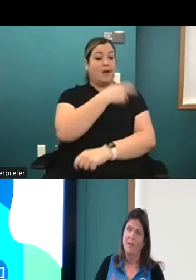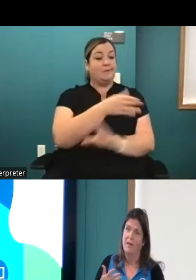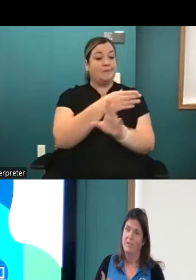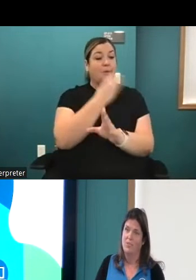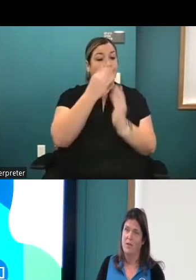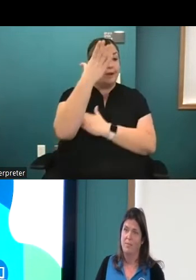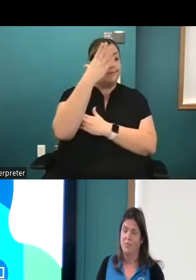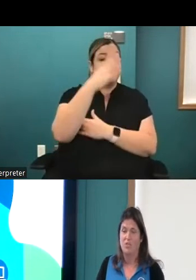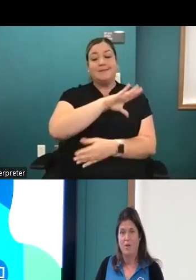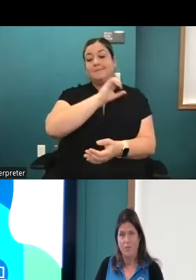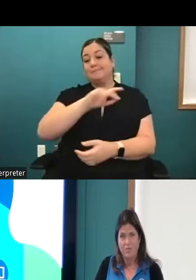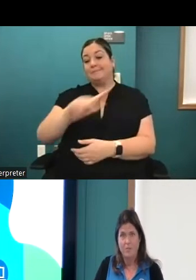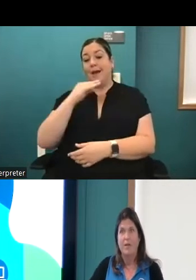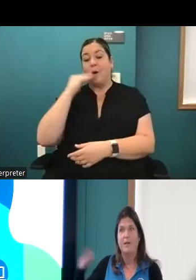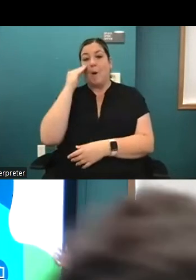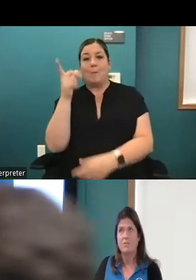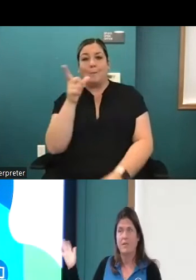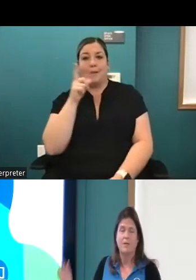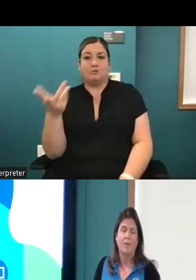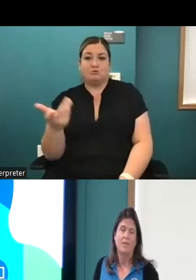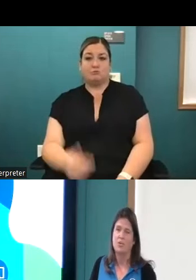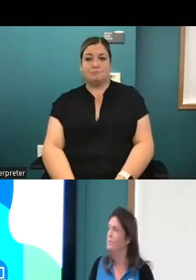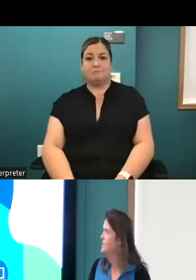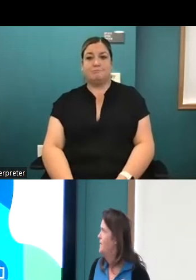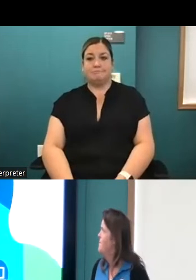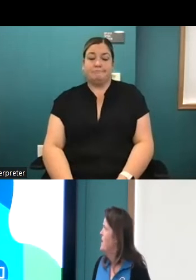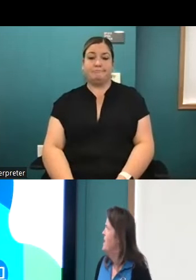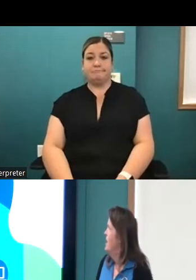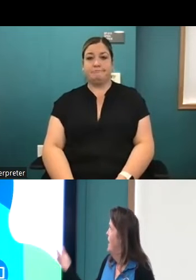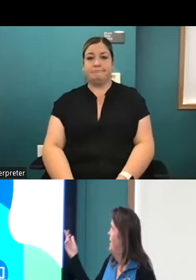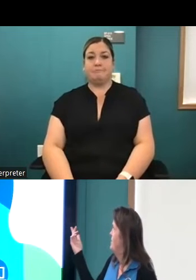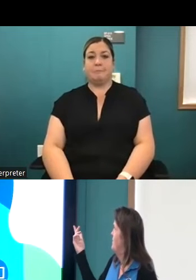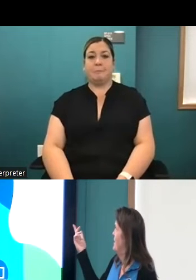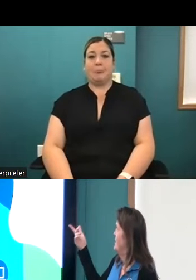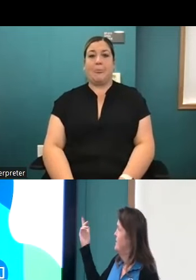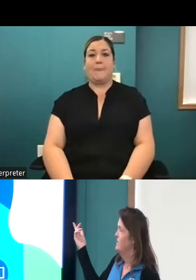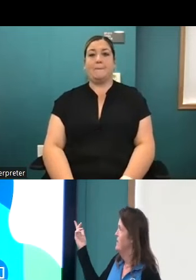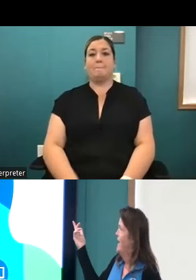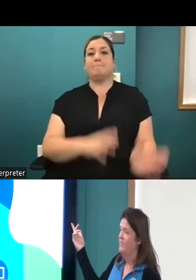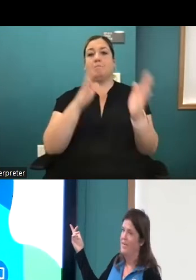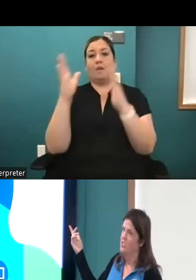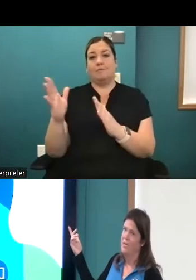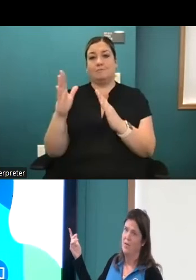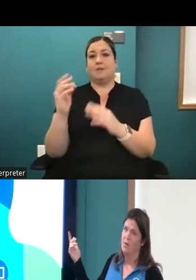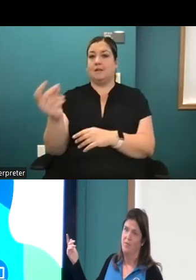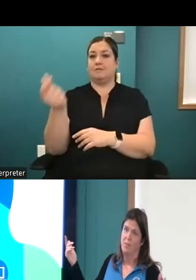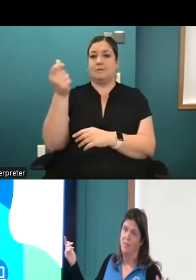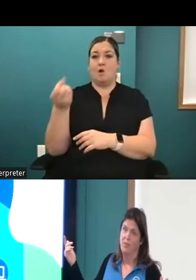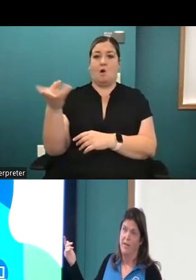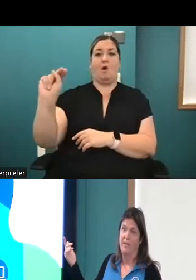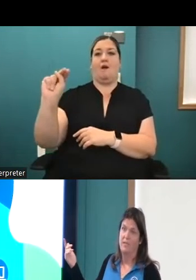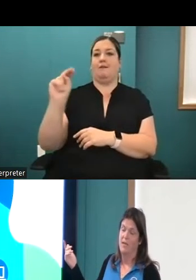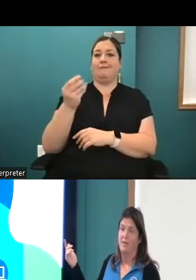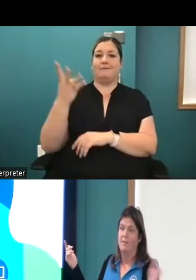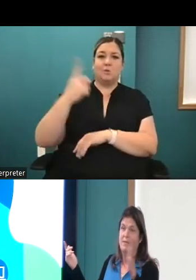we were home by lunch when she had her first implant and then her second implant too. So, and then there's the activation anywhere from a